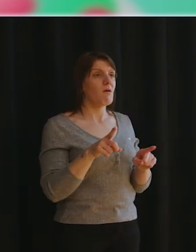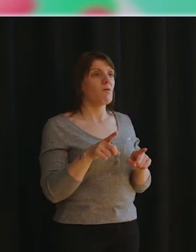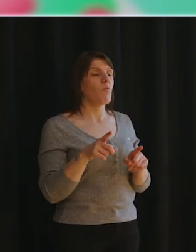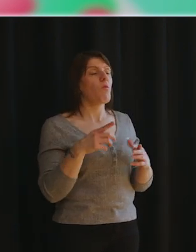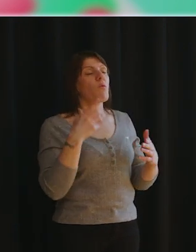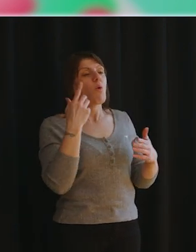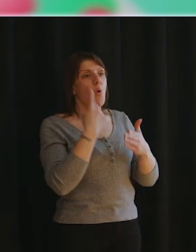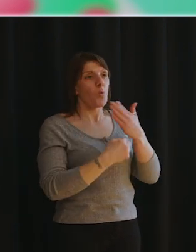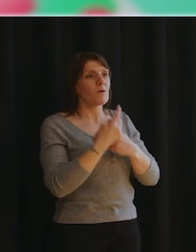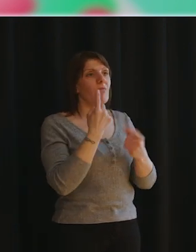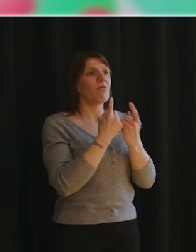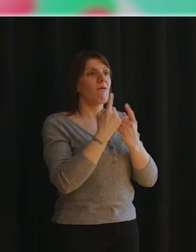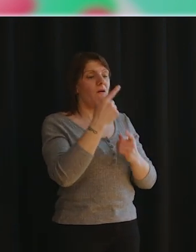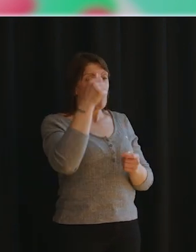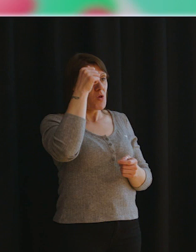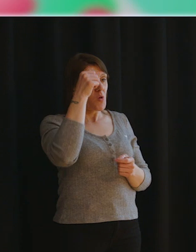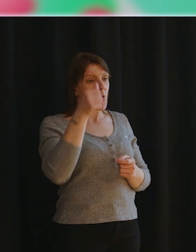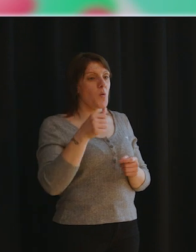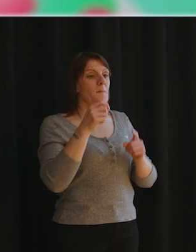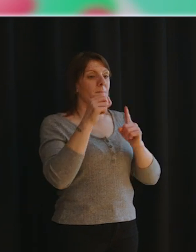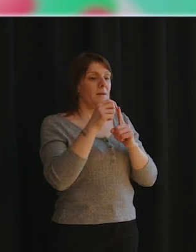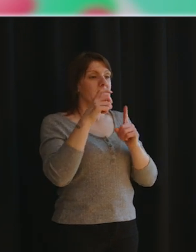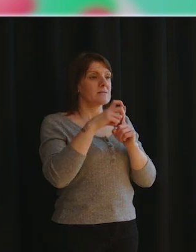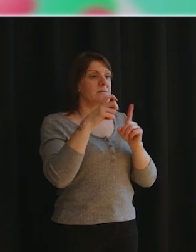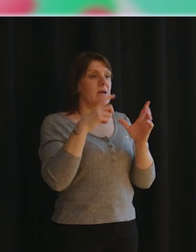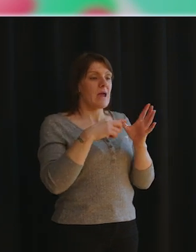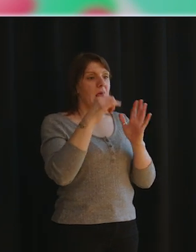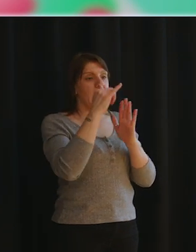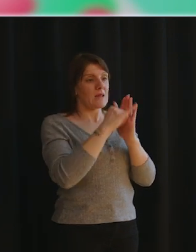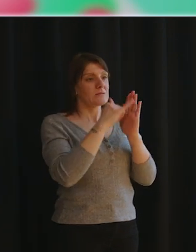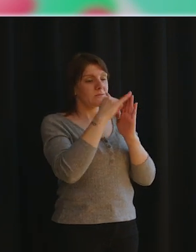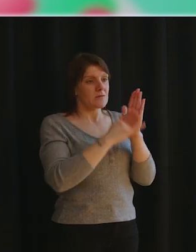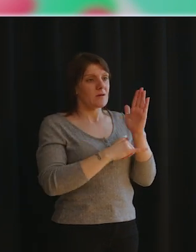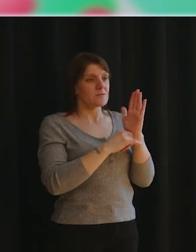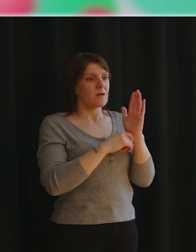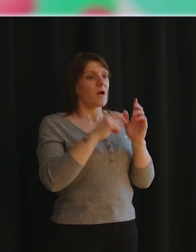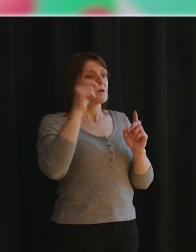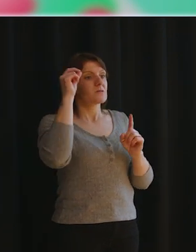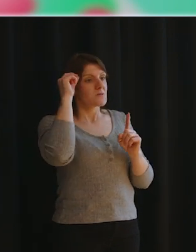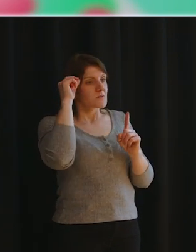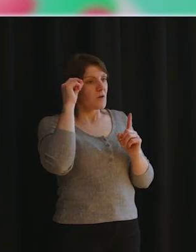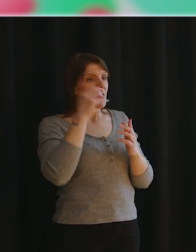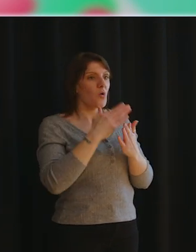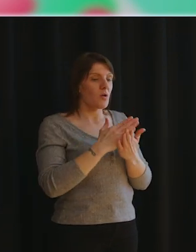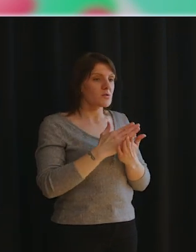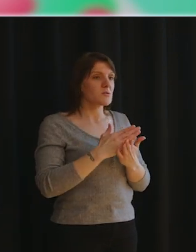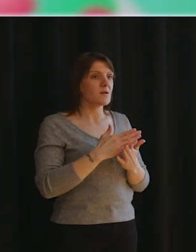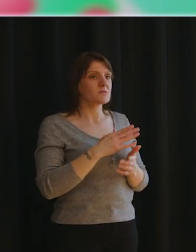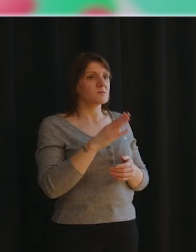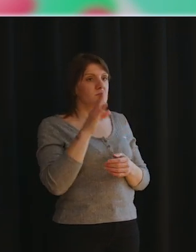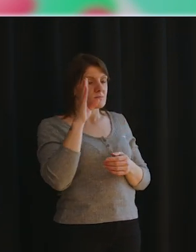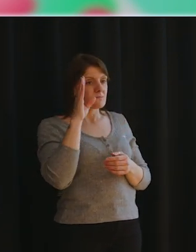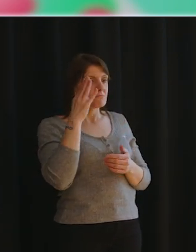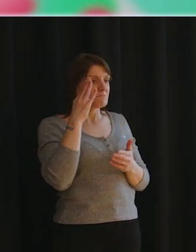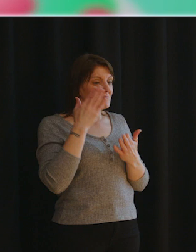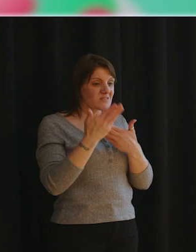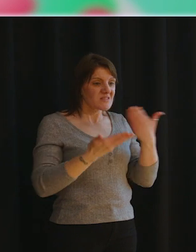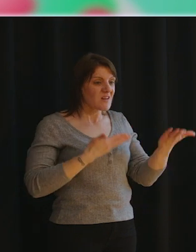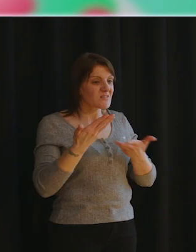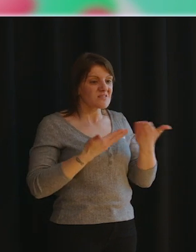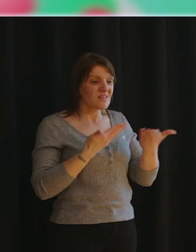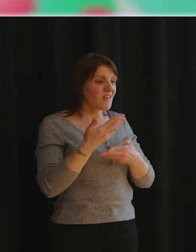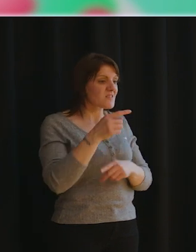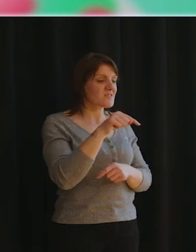the DSM-5 and has PDA listed, and that the psychologists are discussing things, and they're saying that it might be this, it might be